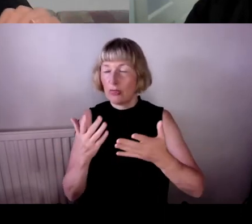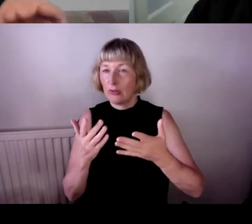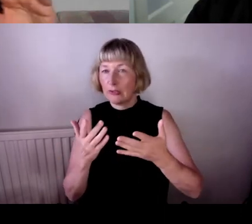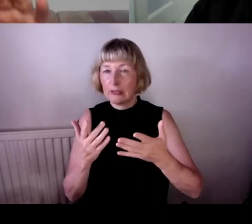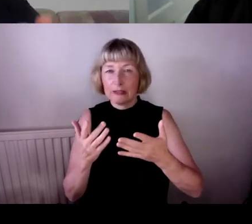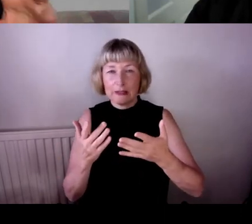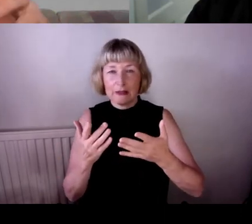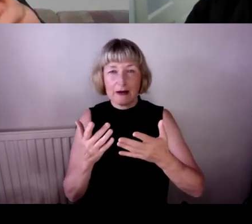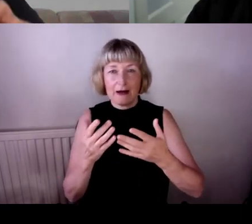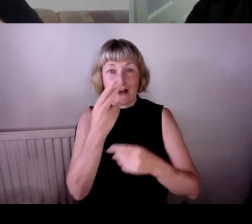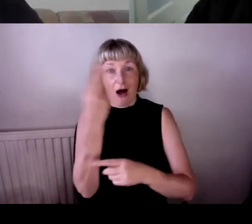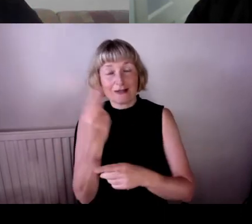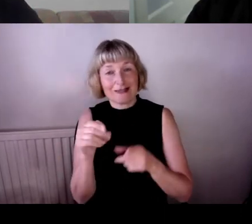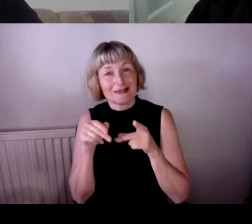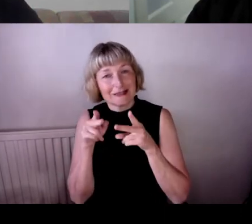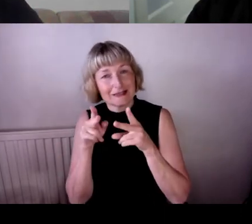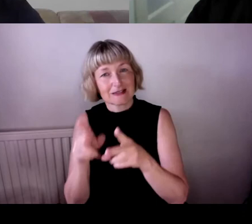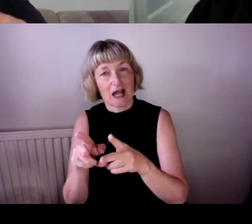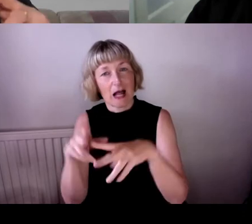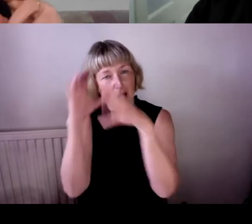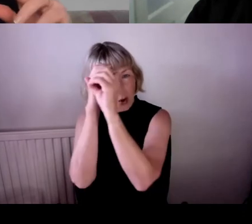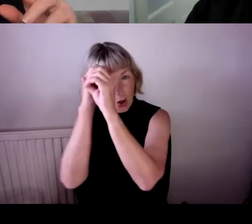ideal as the show itself.